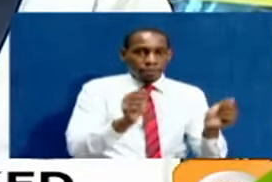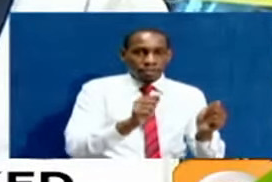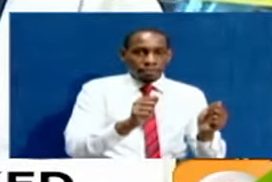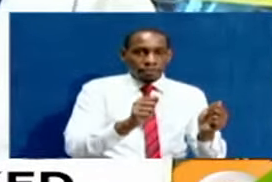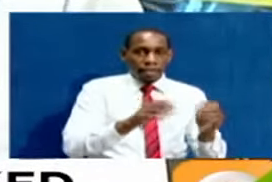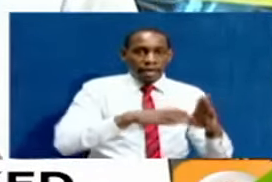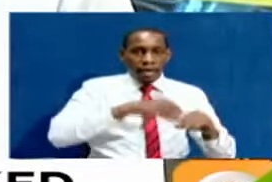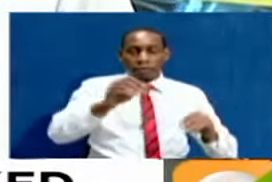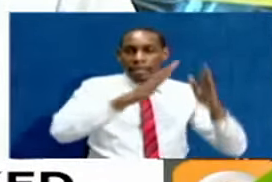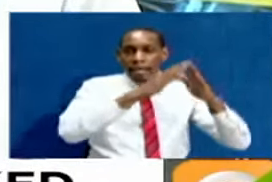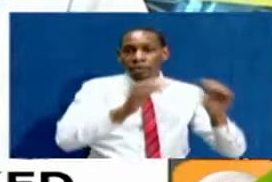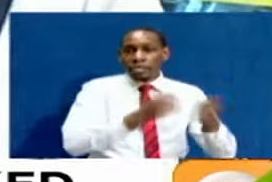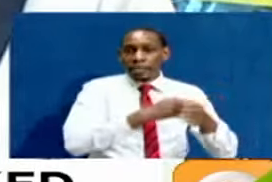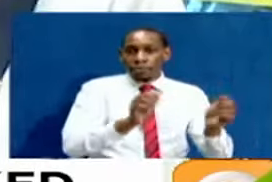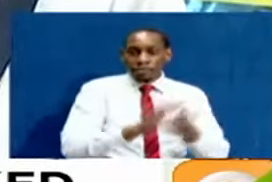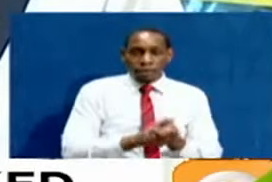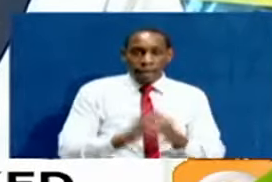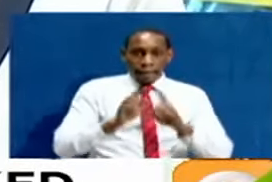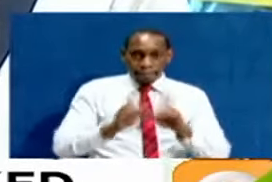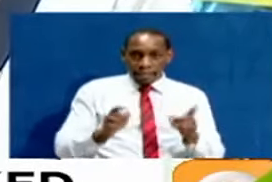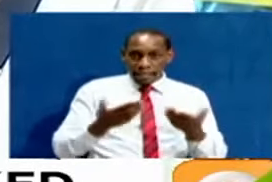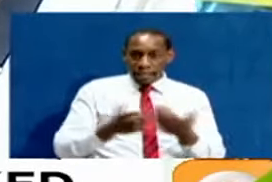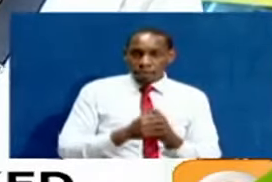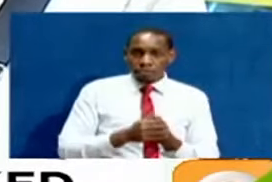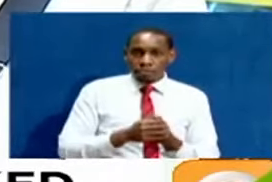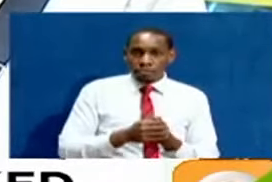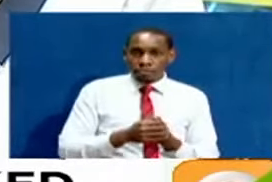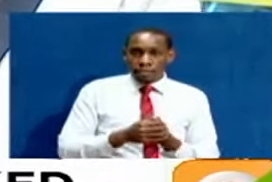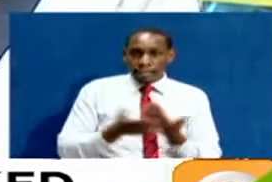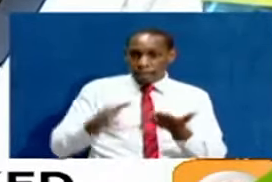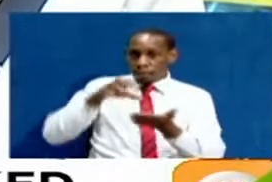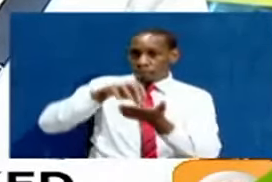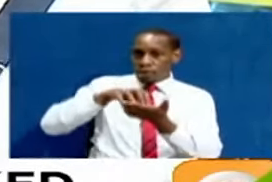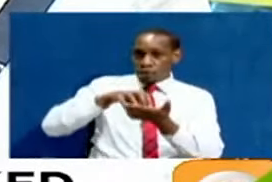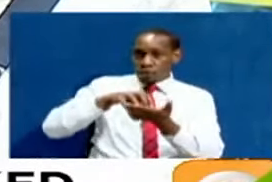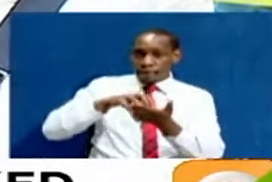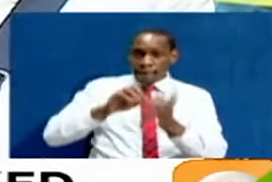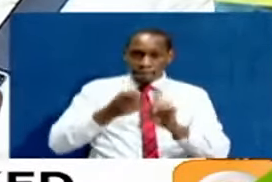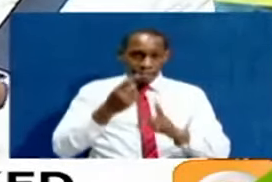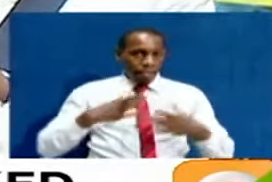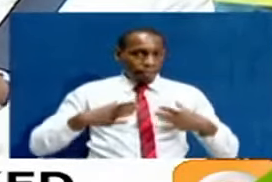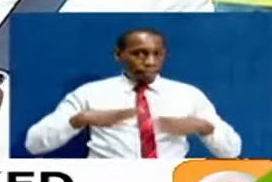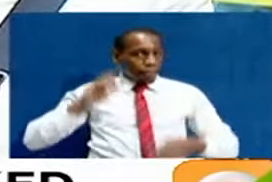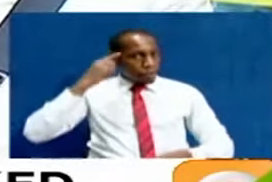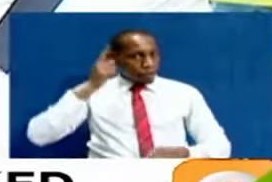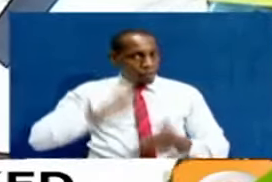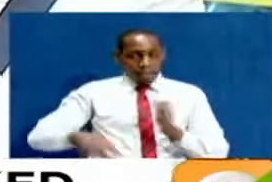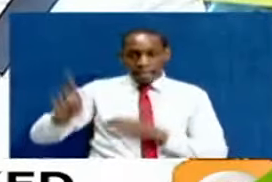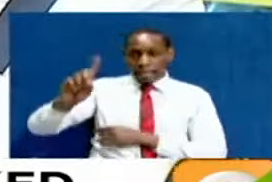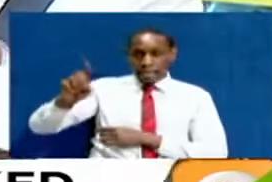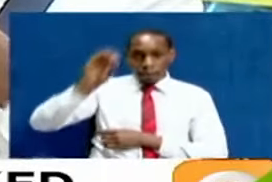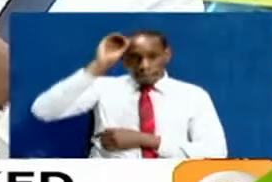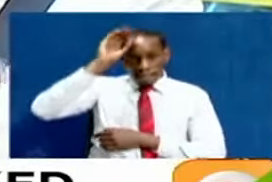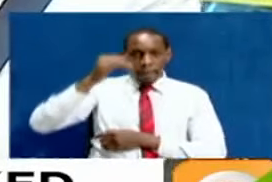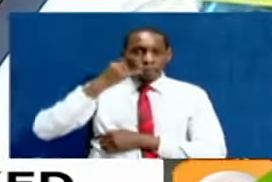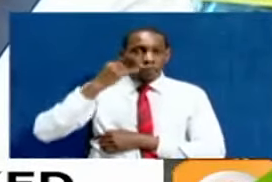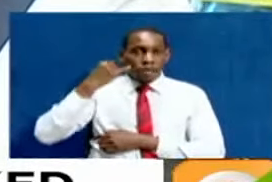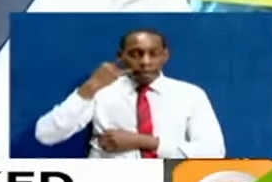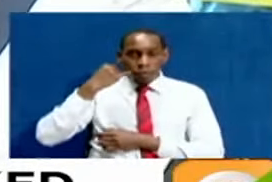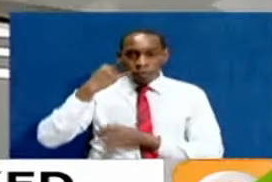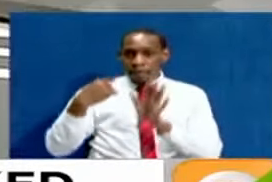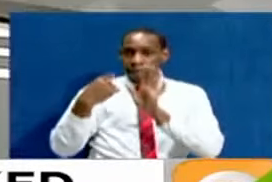their houses or their immediate neighborhoods. But be that as it may, initially people thought, you know, Nairobi, Kiambu, Nakuru,